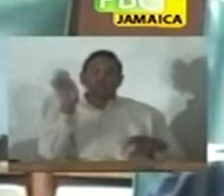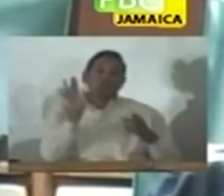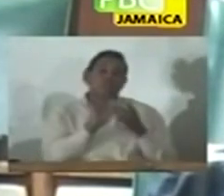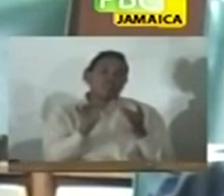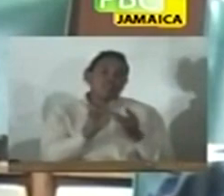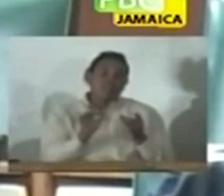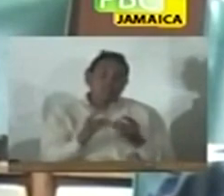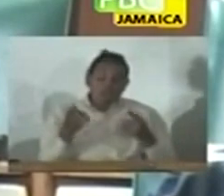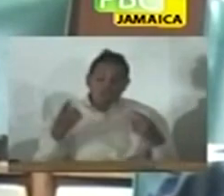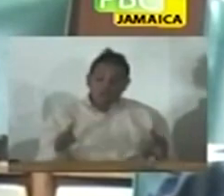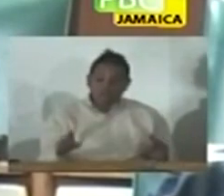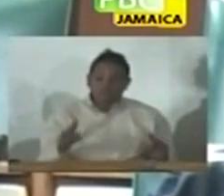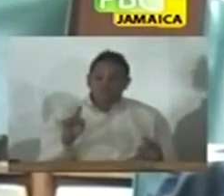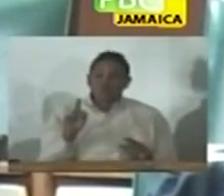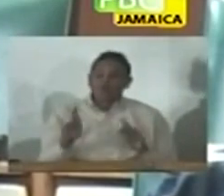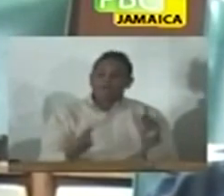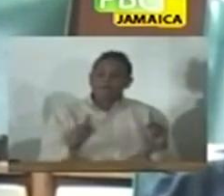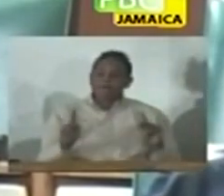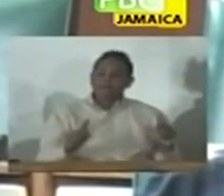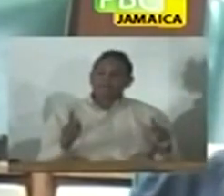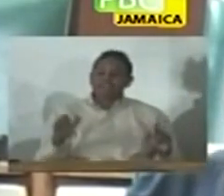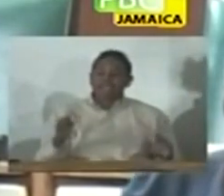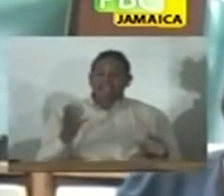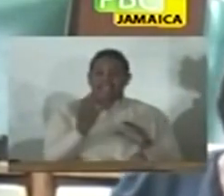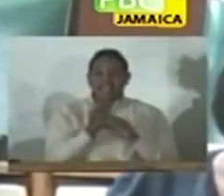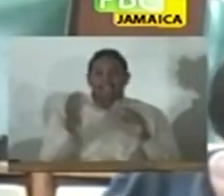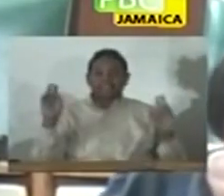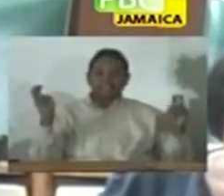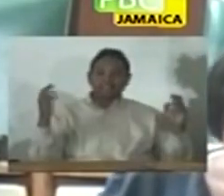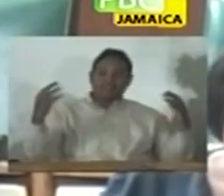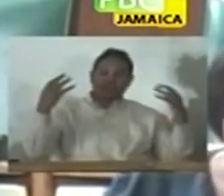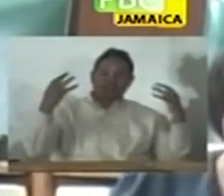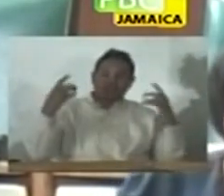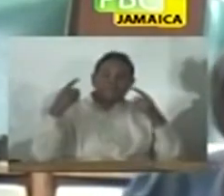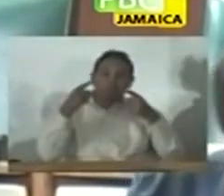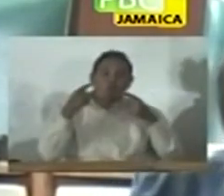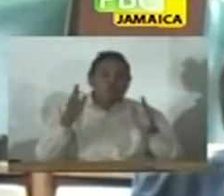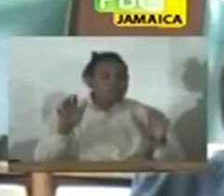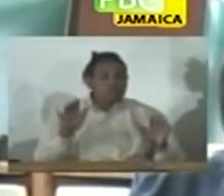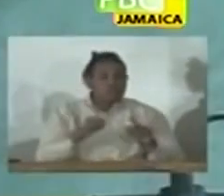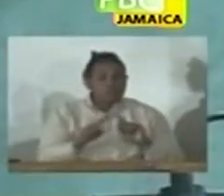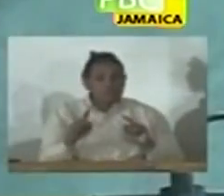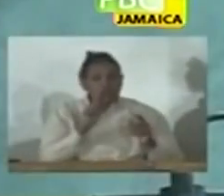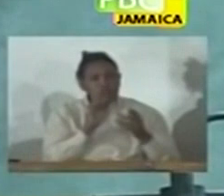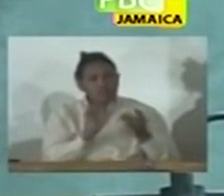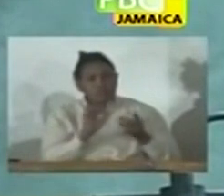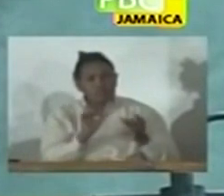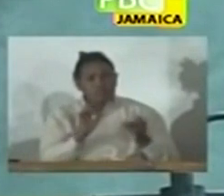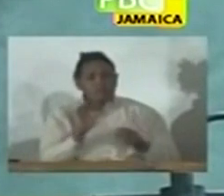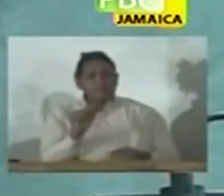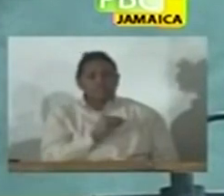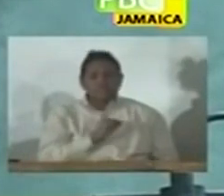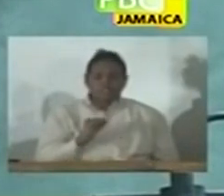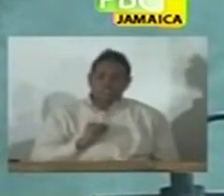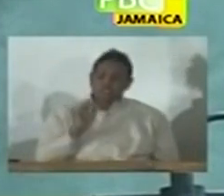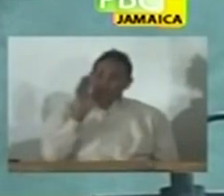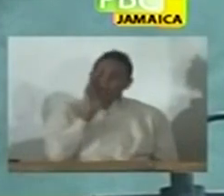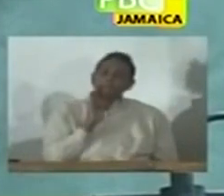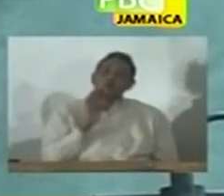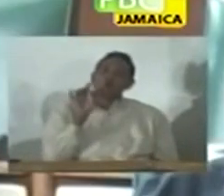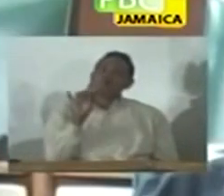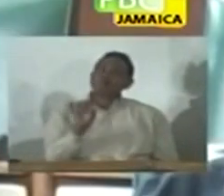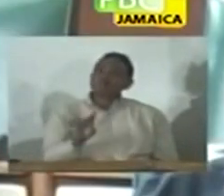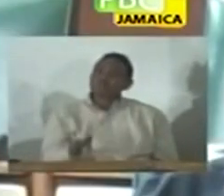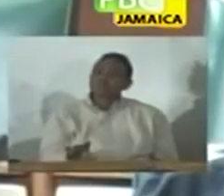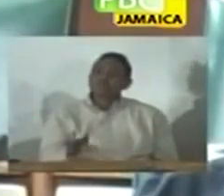made so that people can score points. But, Mr. President, the remarks that are being made by Senator Brown are